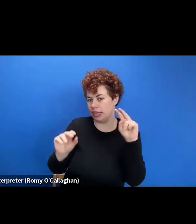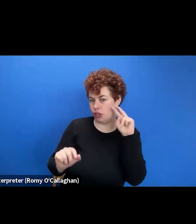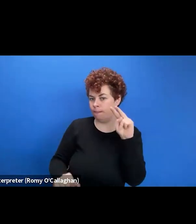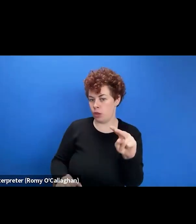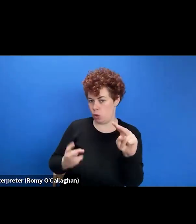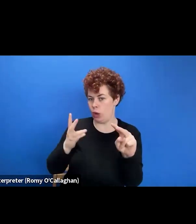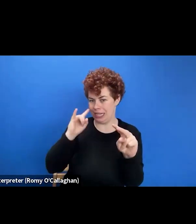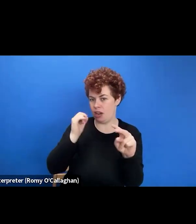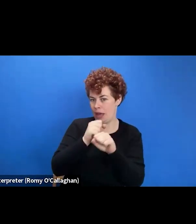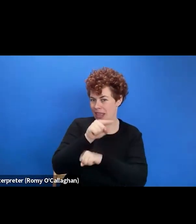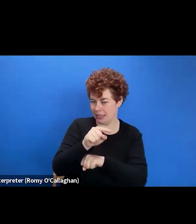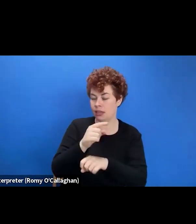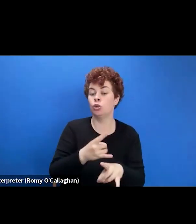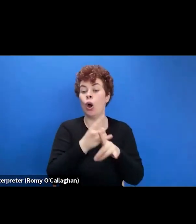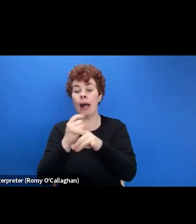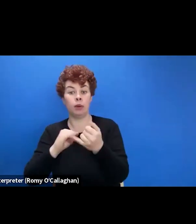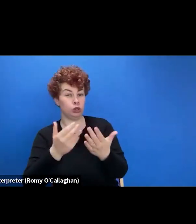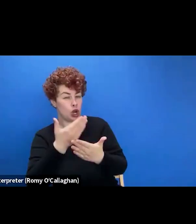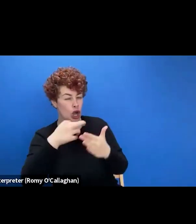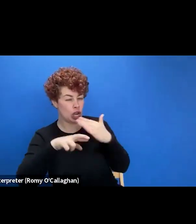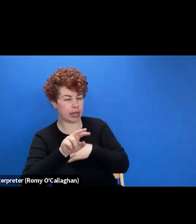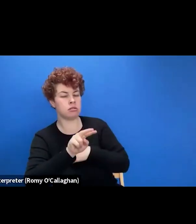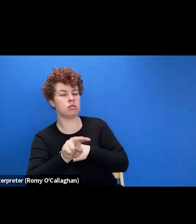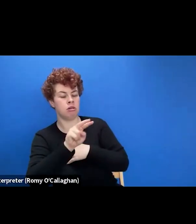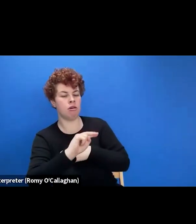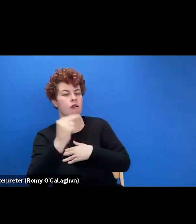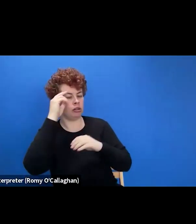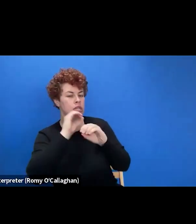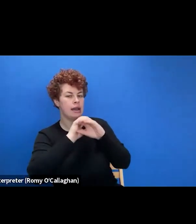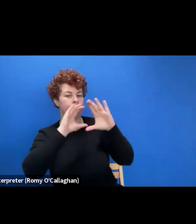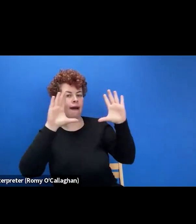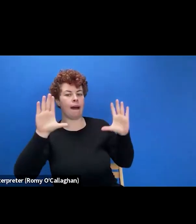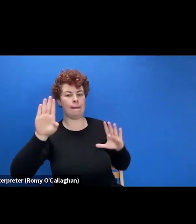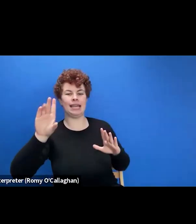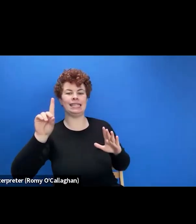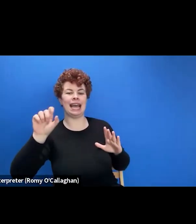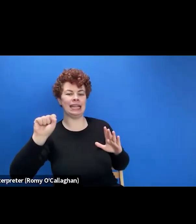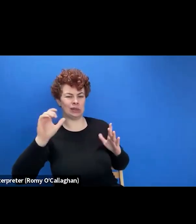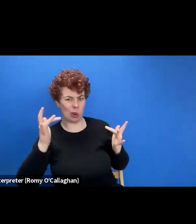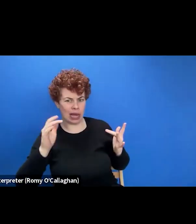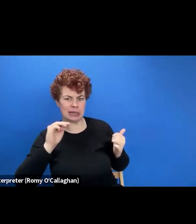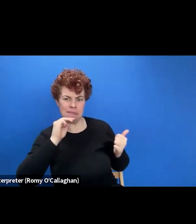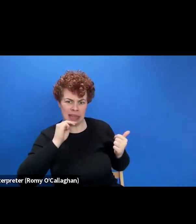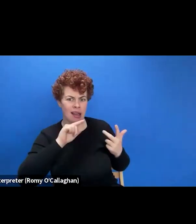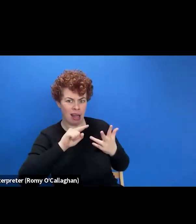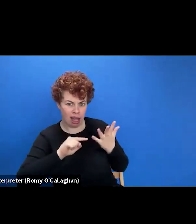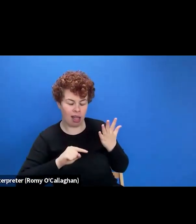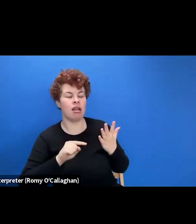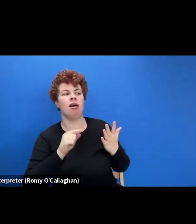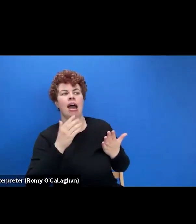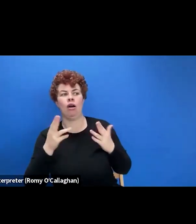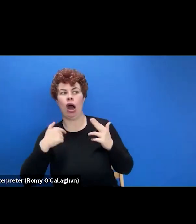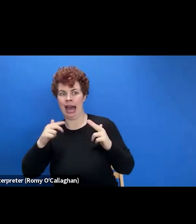to help learners understand what it is that BDS means, what it involves, and how it might be